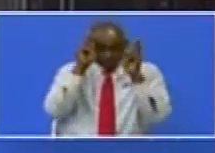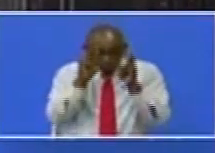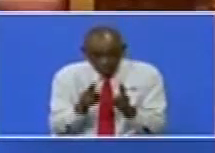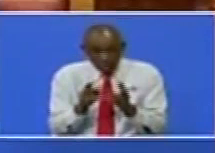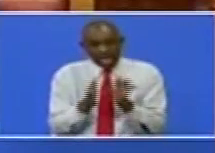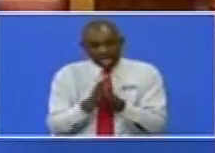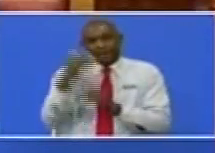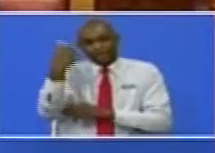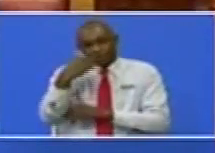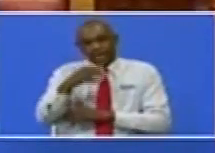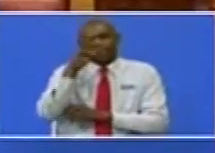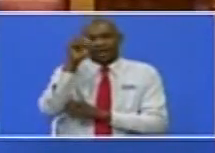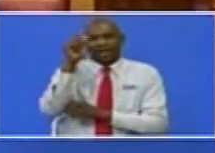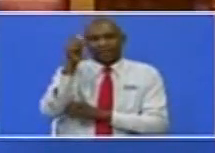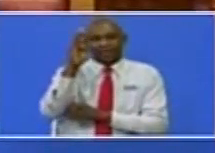to the border town of Malaba.